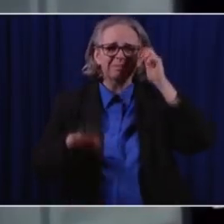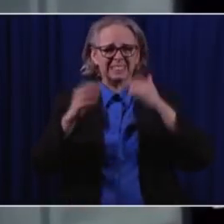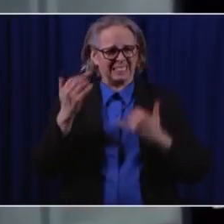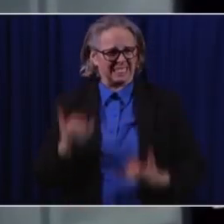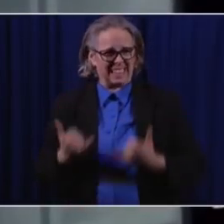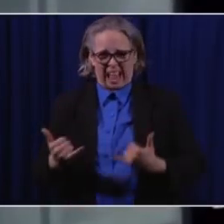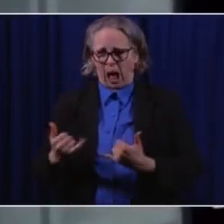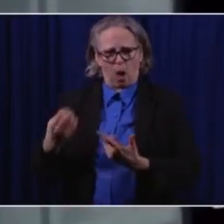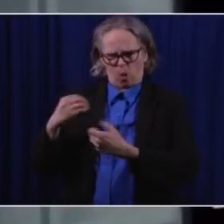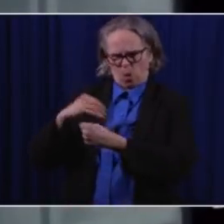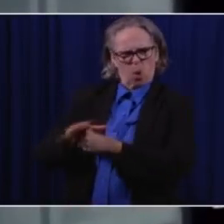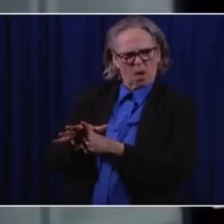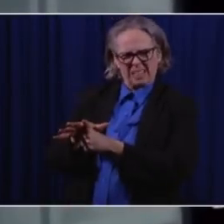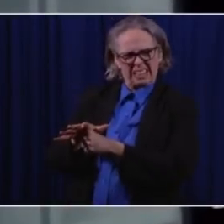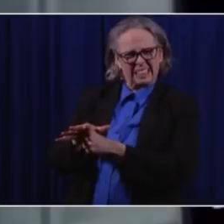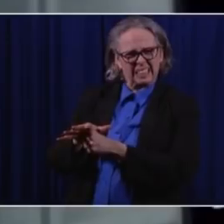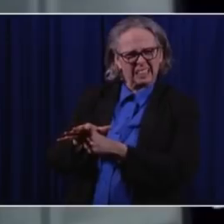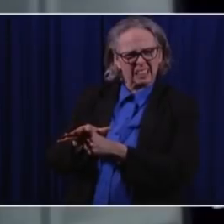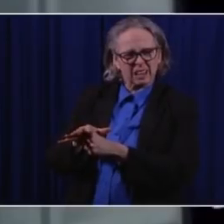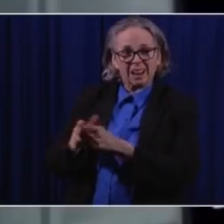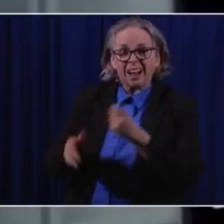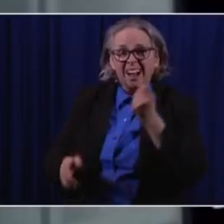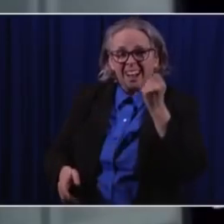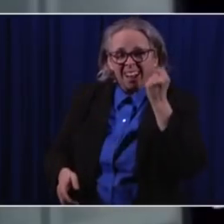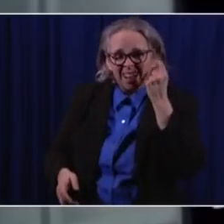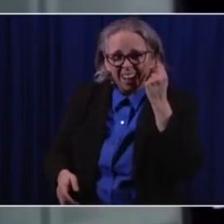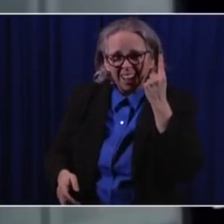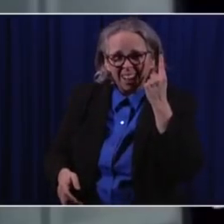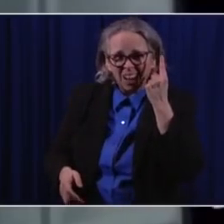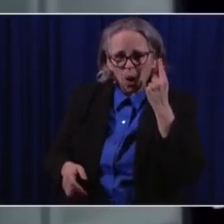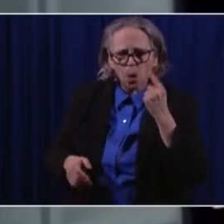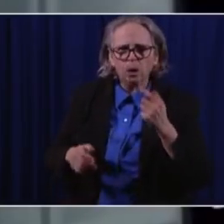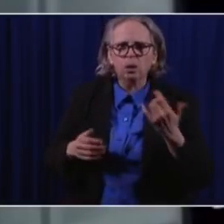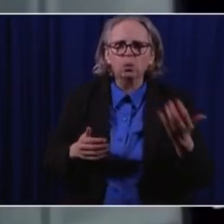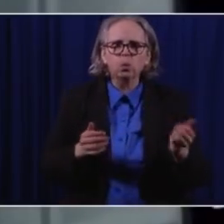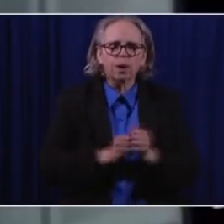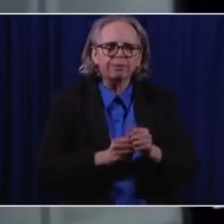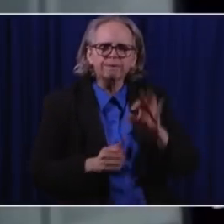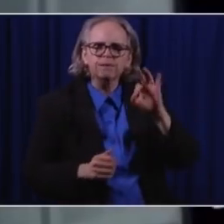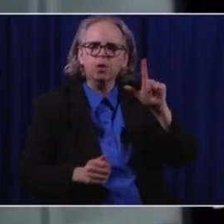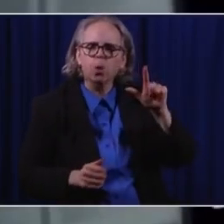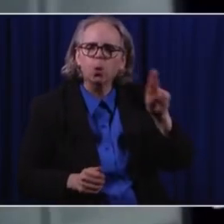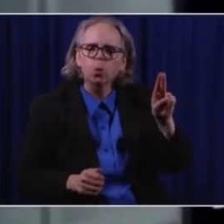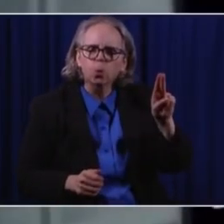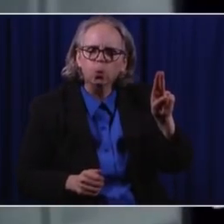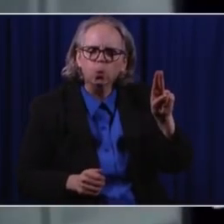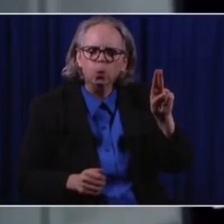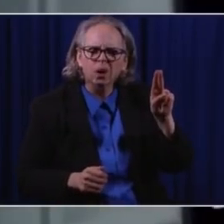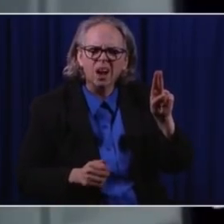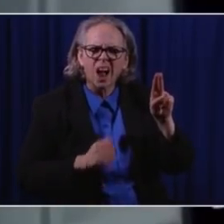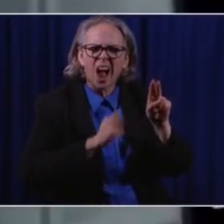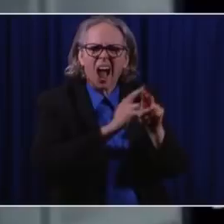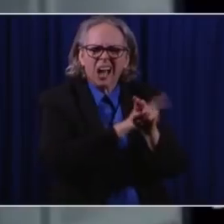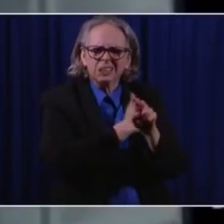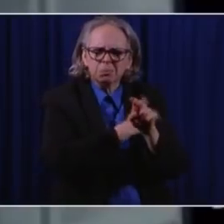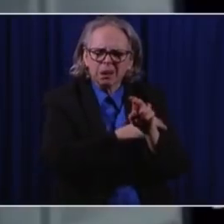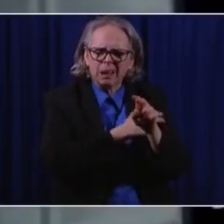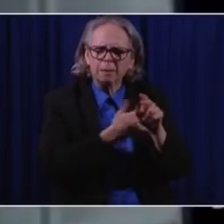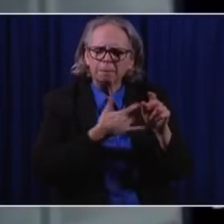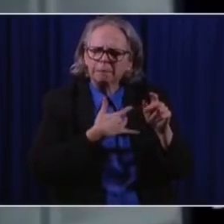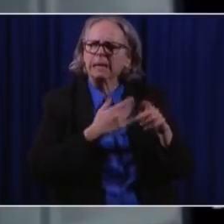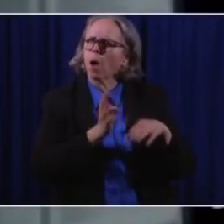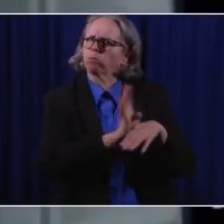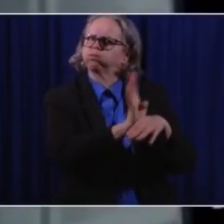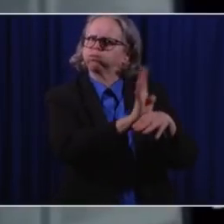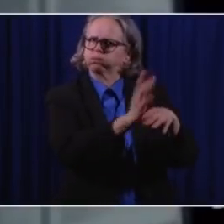high tide period in the Midwest where hospital census is typically high and expected to be high